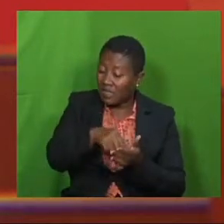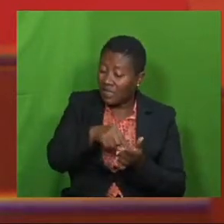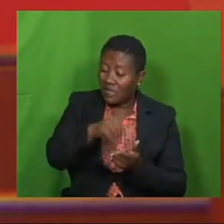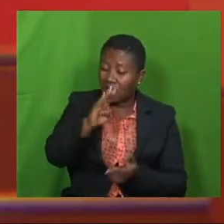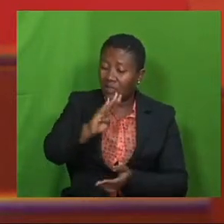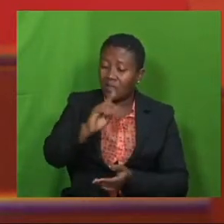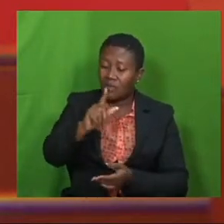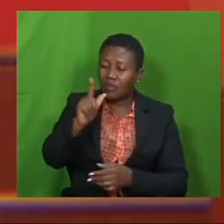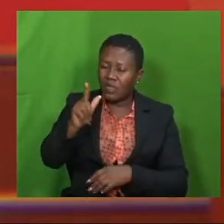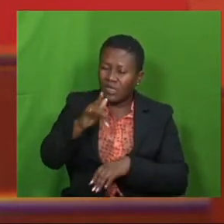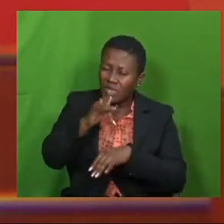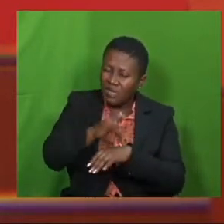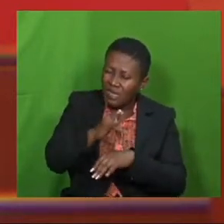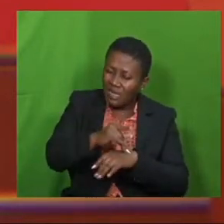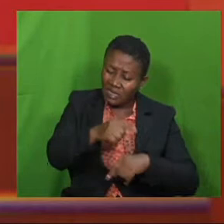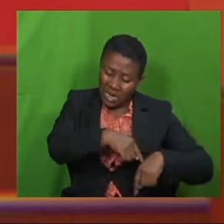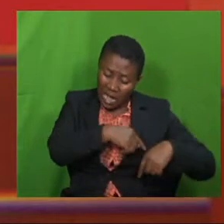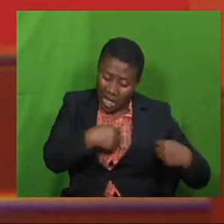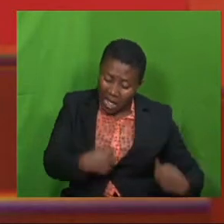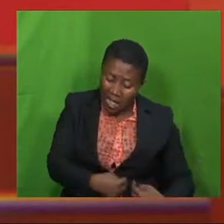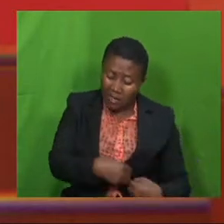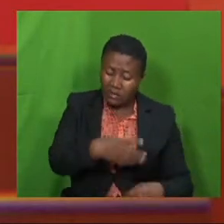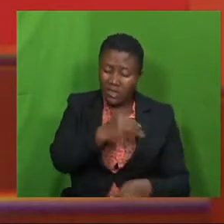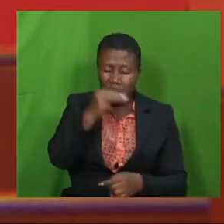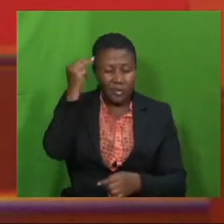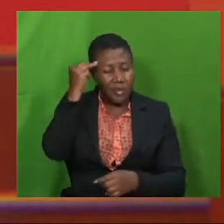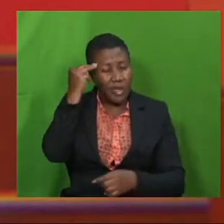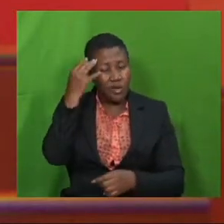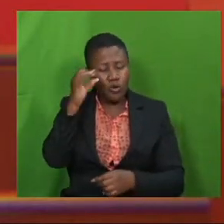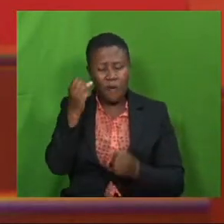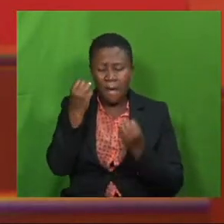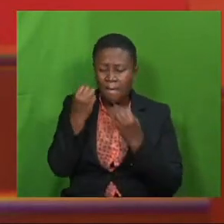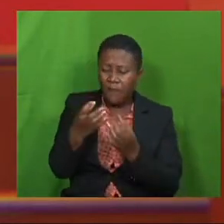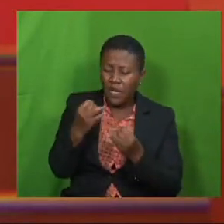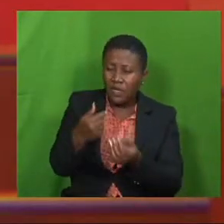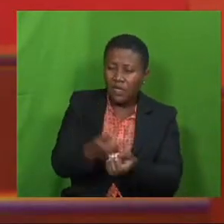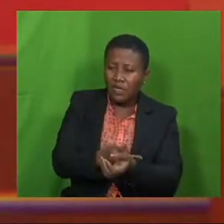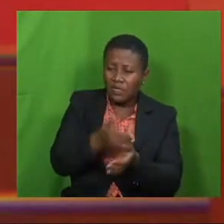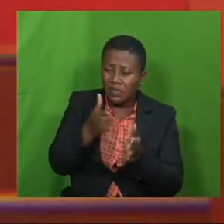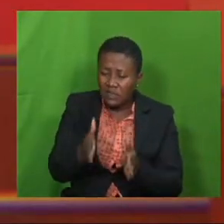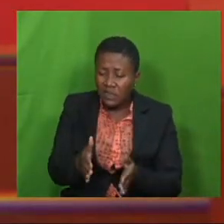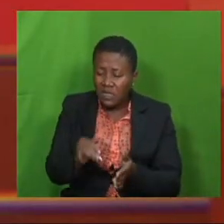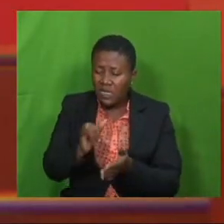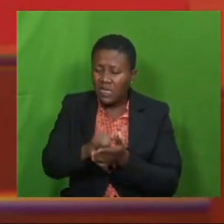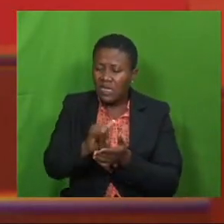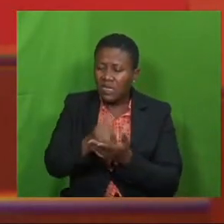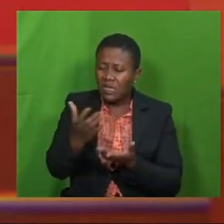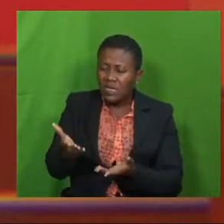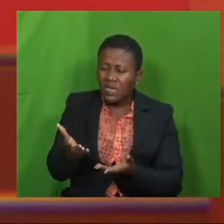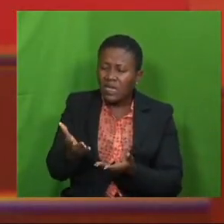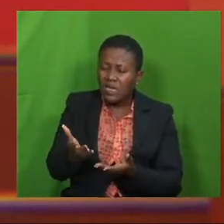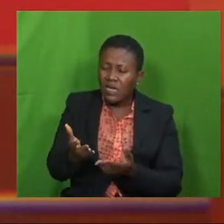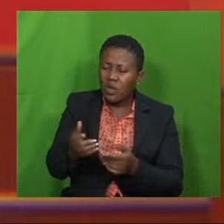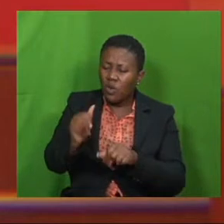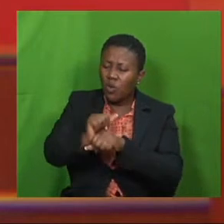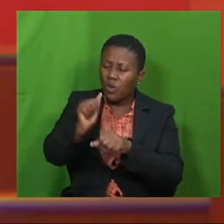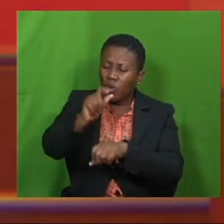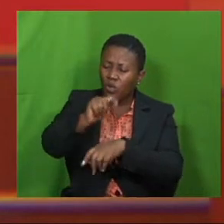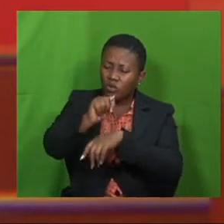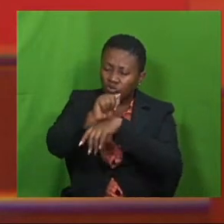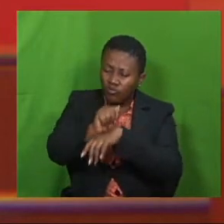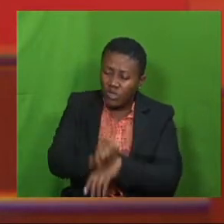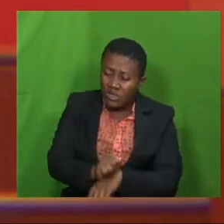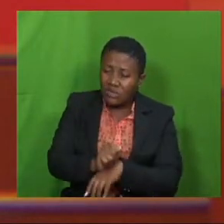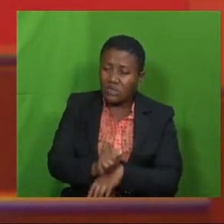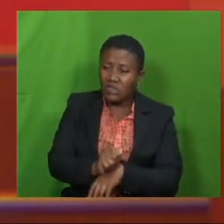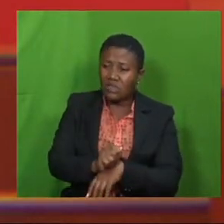the very heart and minds of many Ghanaians, as they hold high esteem the culture, norms, and traditions that were